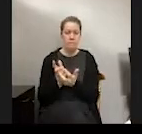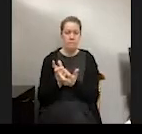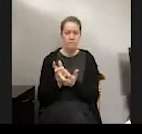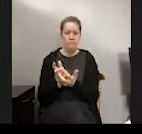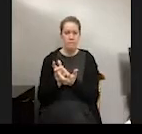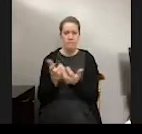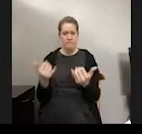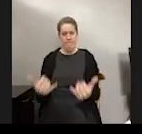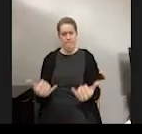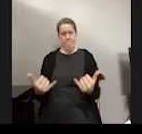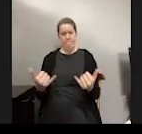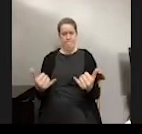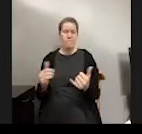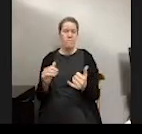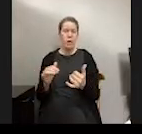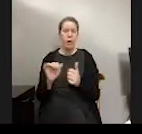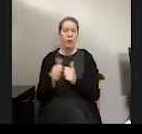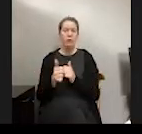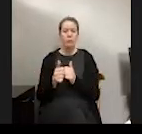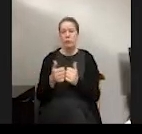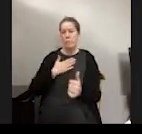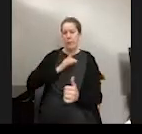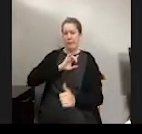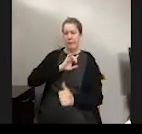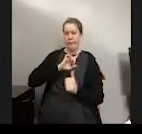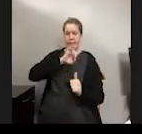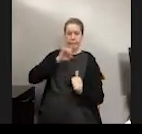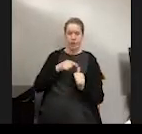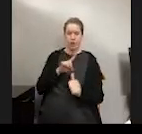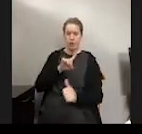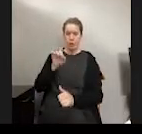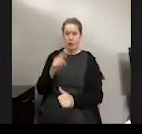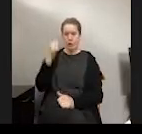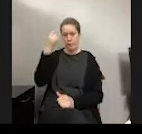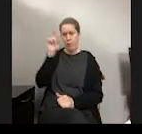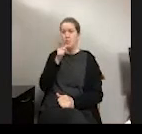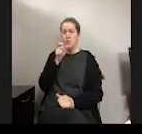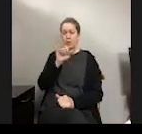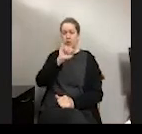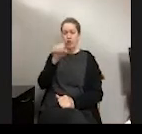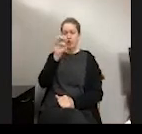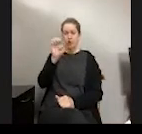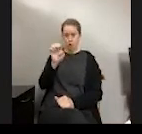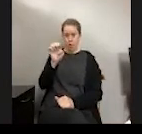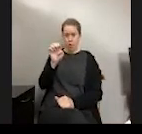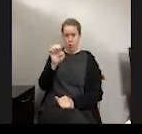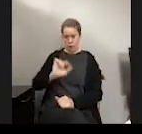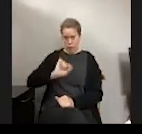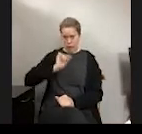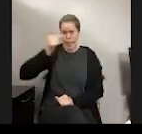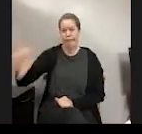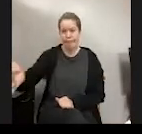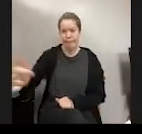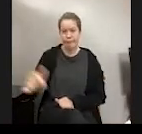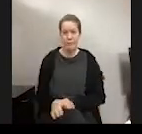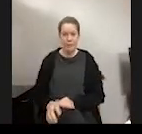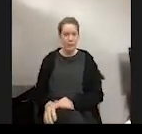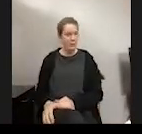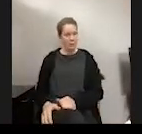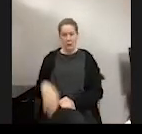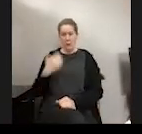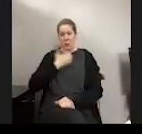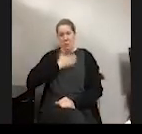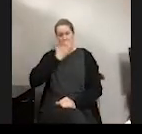question that I'd first like to pass over to you. Sure, you got to just cut right to the chase, eh? So